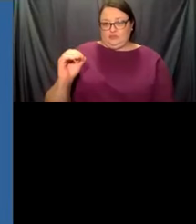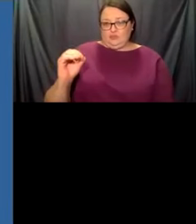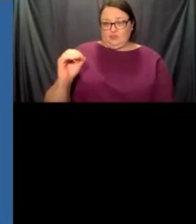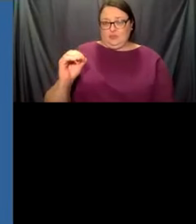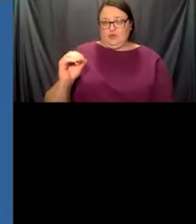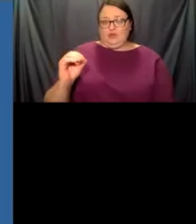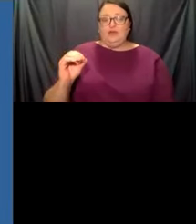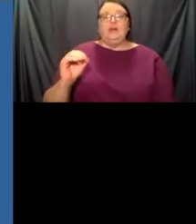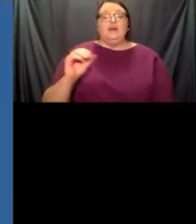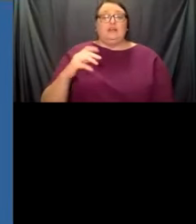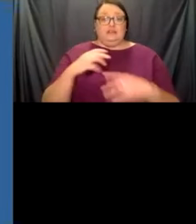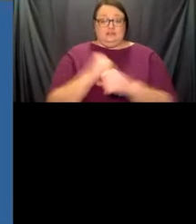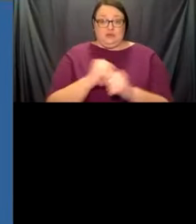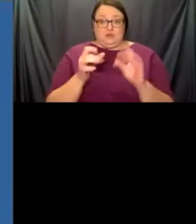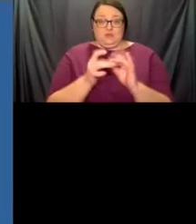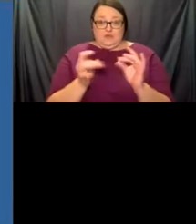número